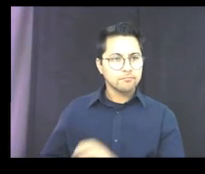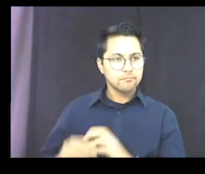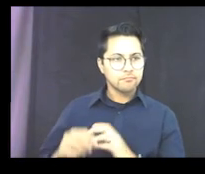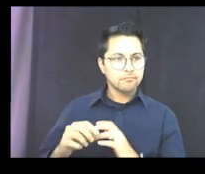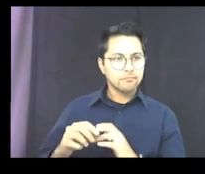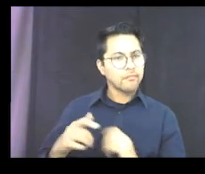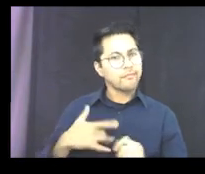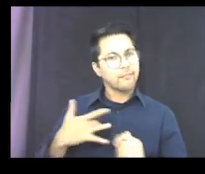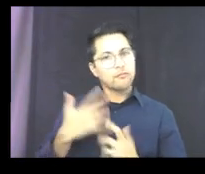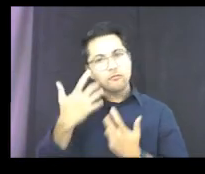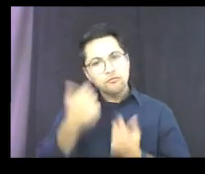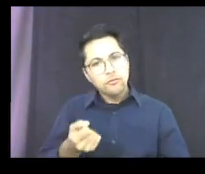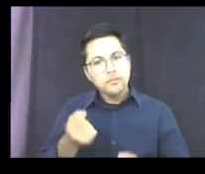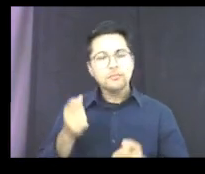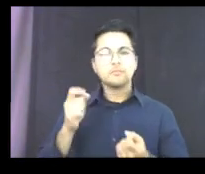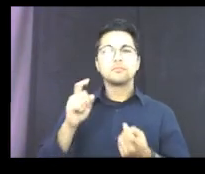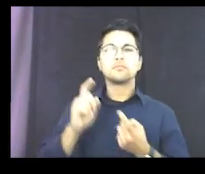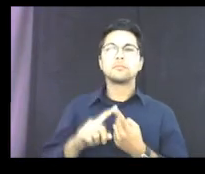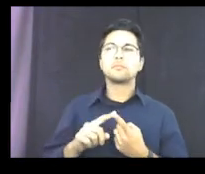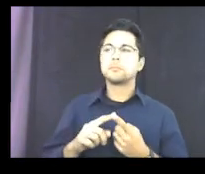trusted to